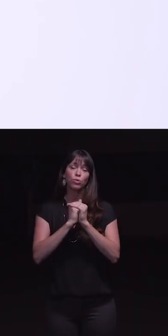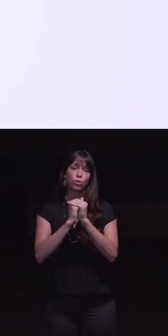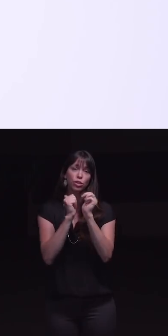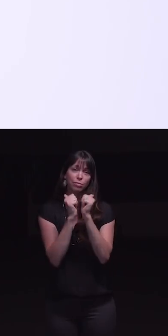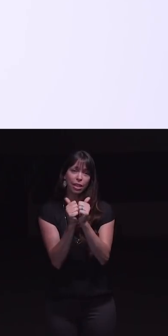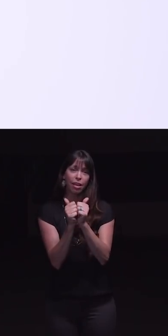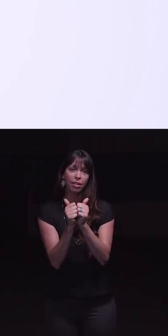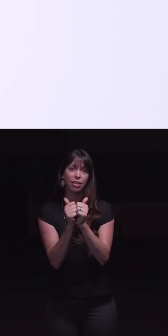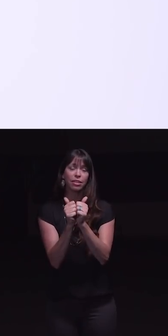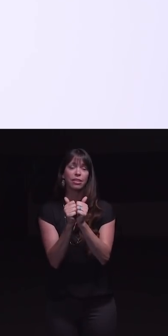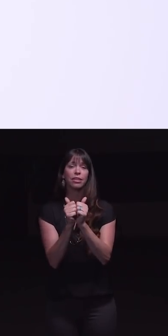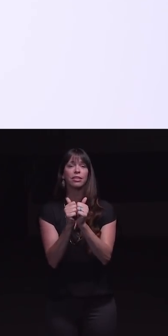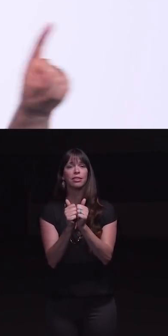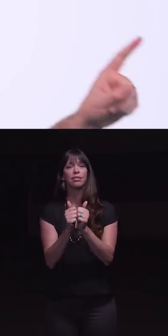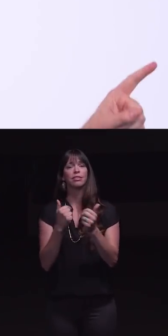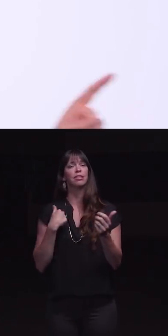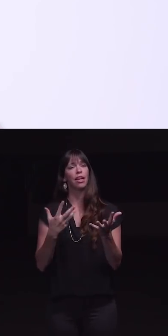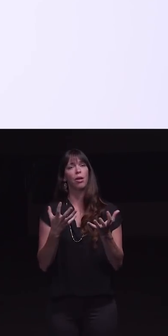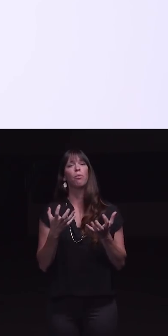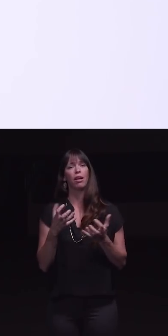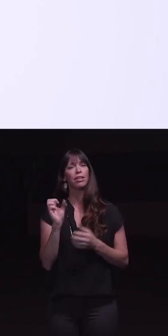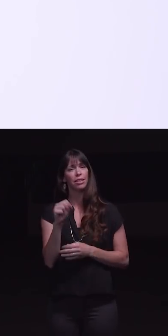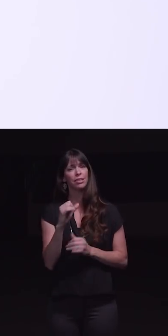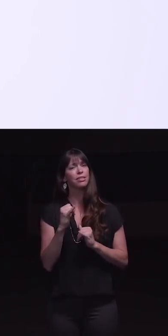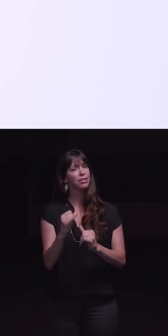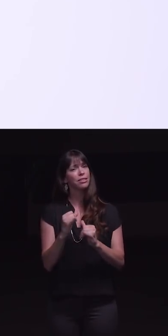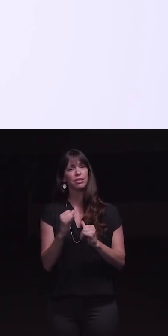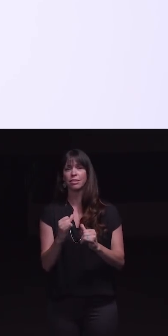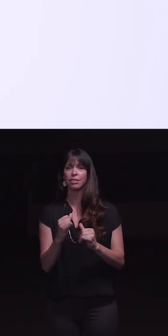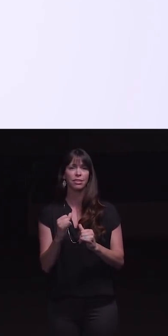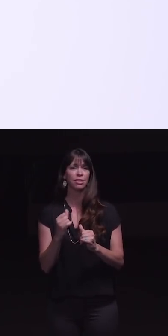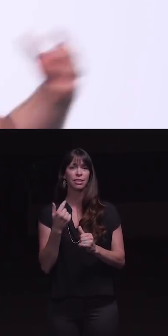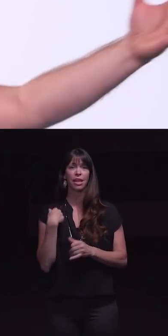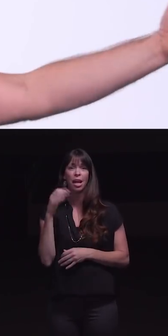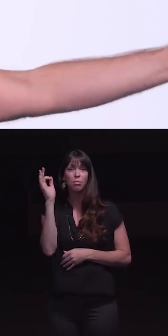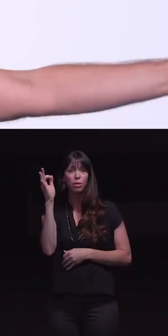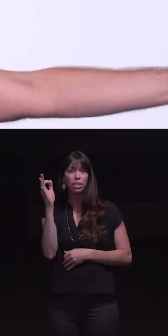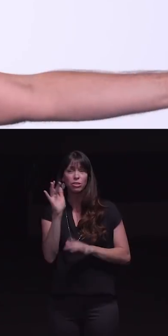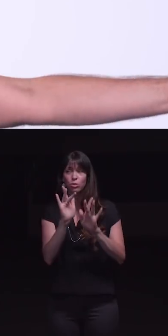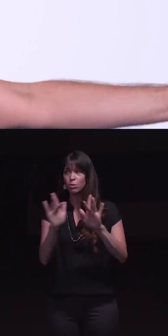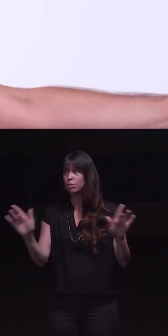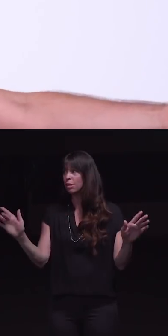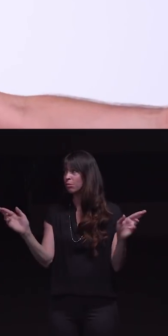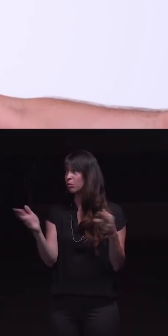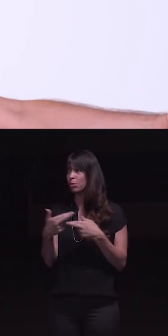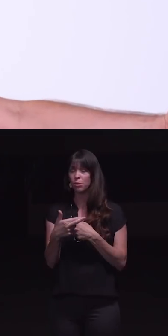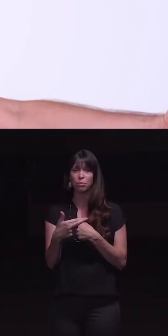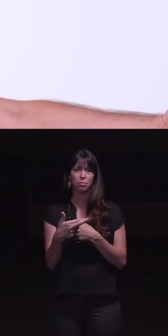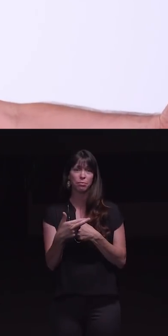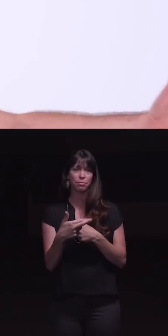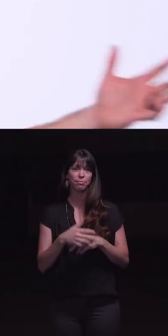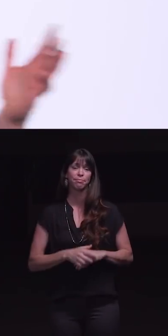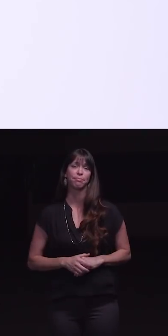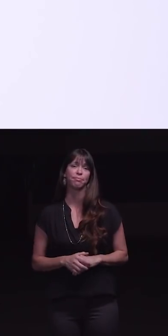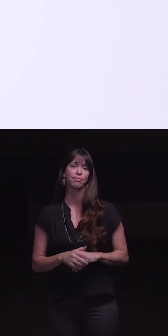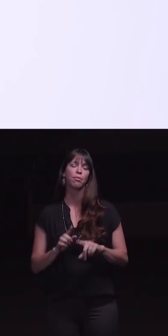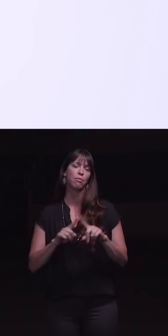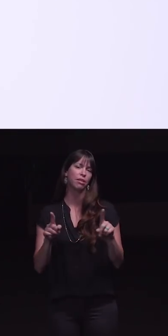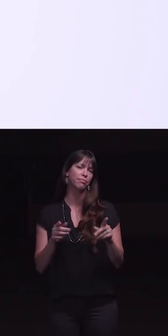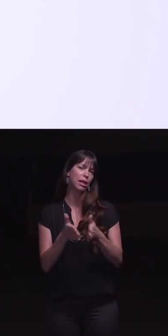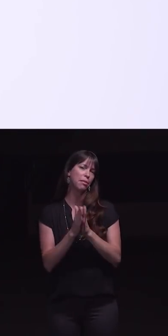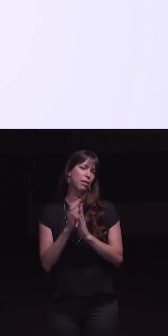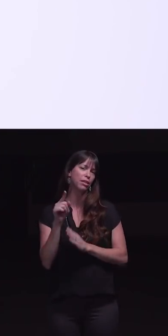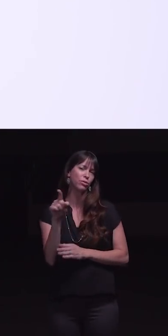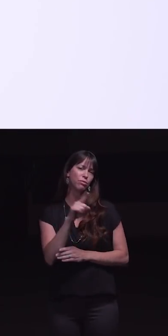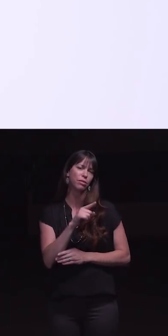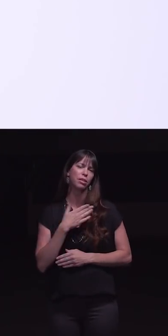listen, no one wants that maybe more than me. I mean, I'm preaching to an empty room. But I want to ask you